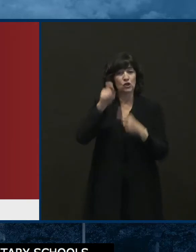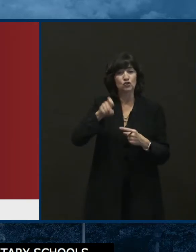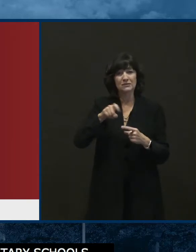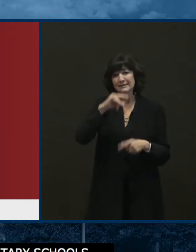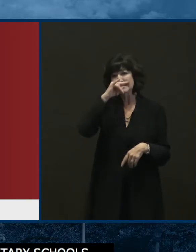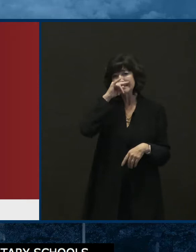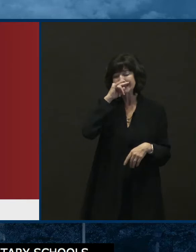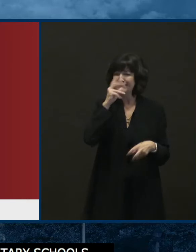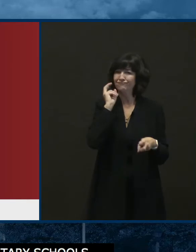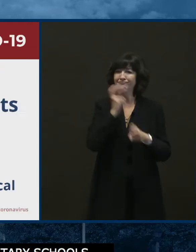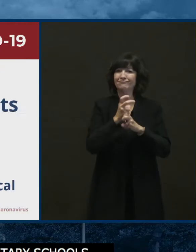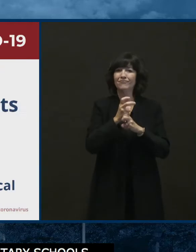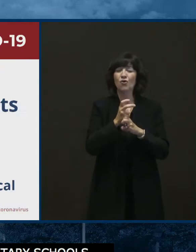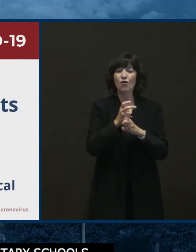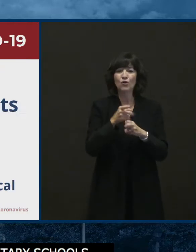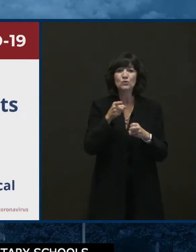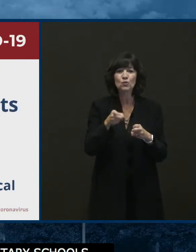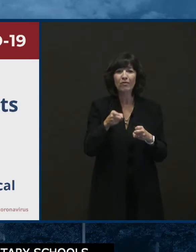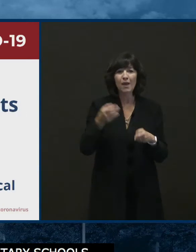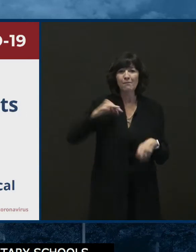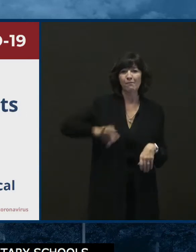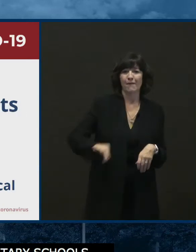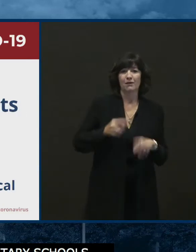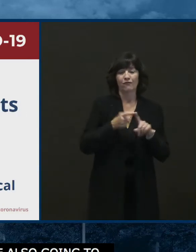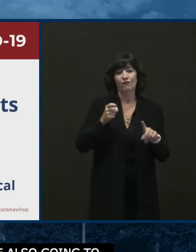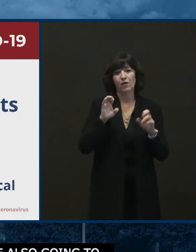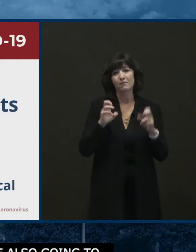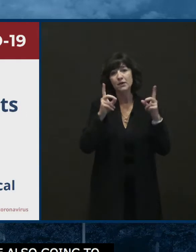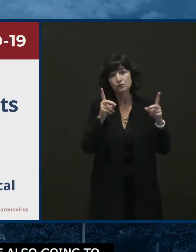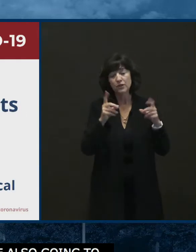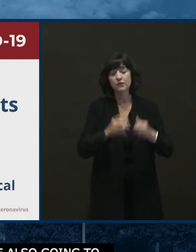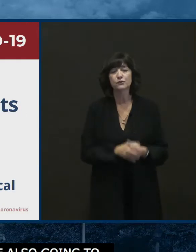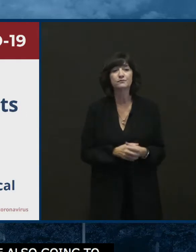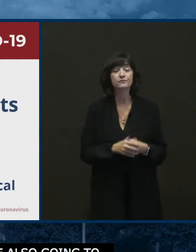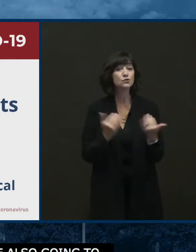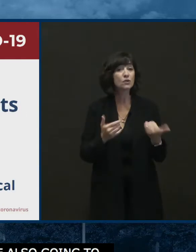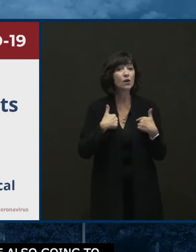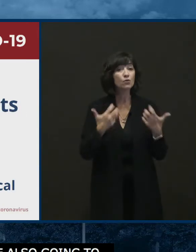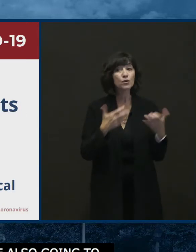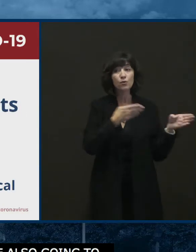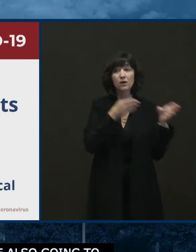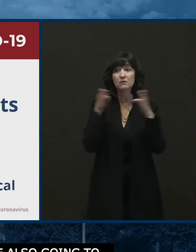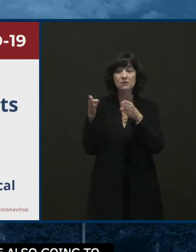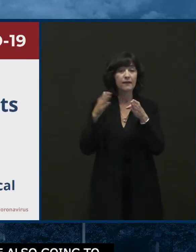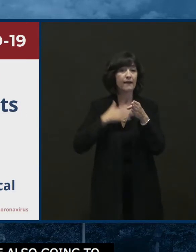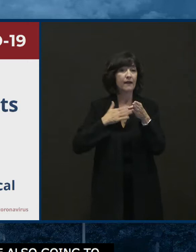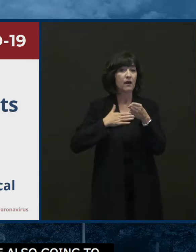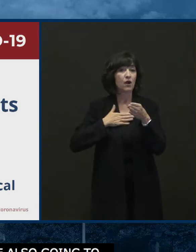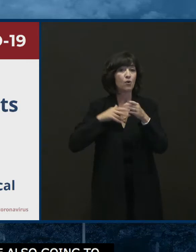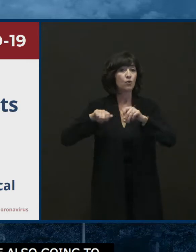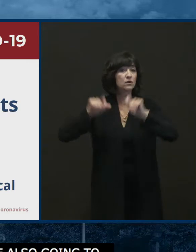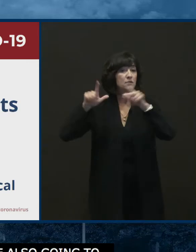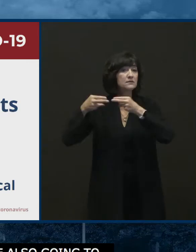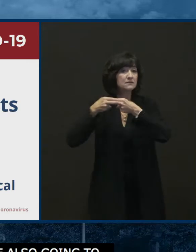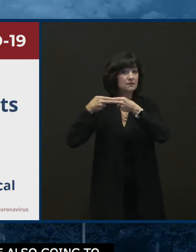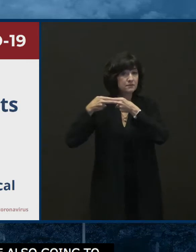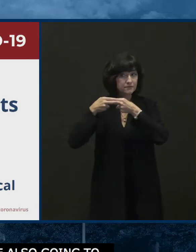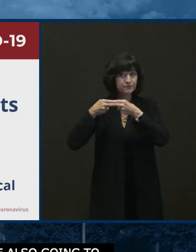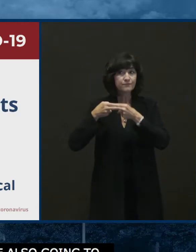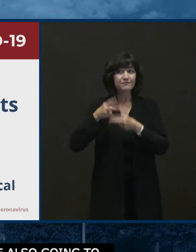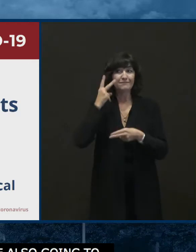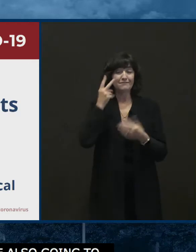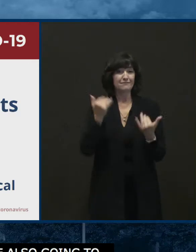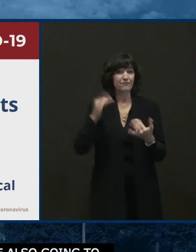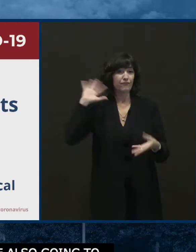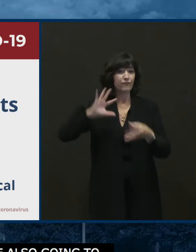weekly basis. And so let's go to our data dashboard. Again, we're over 21,000 total